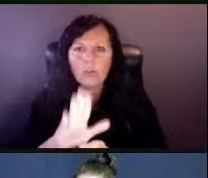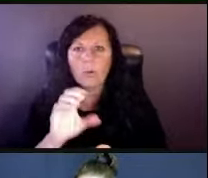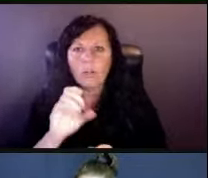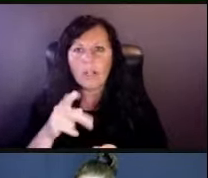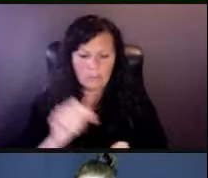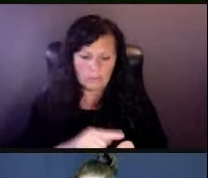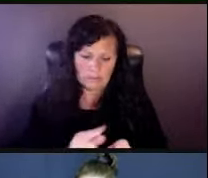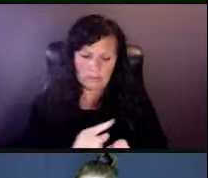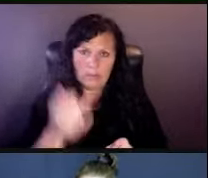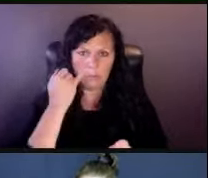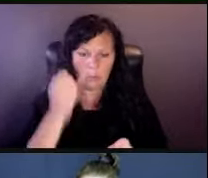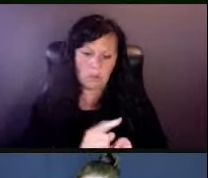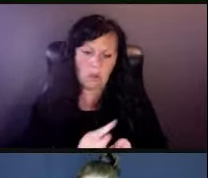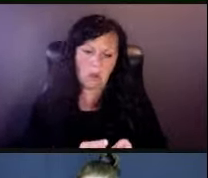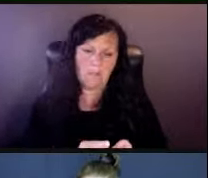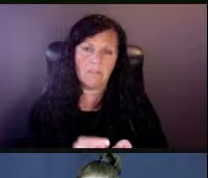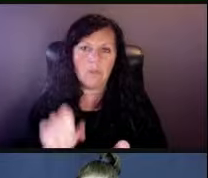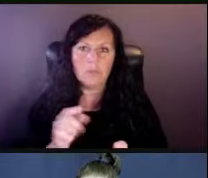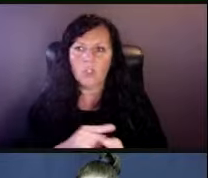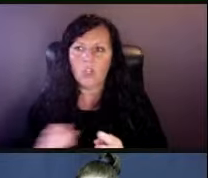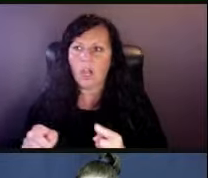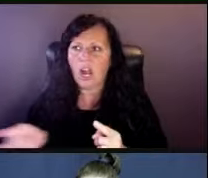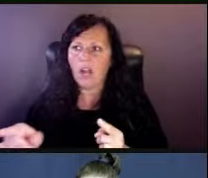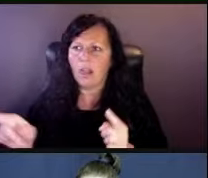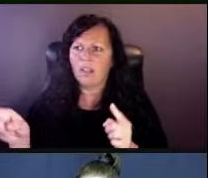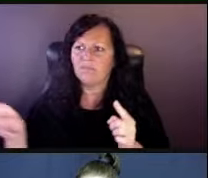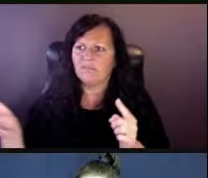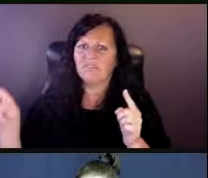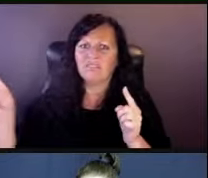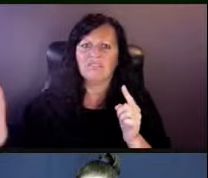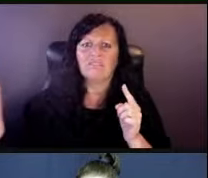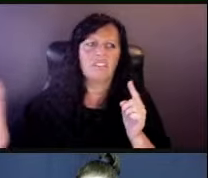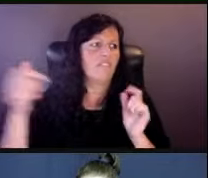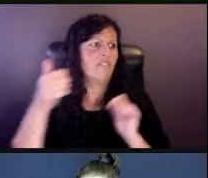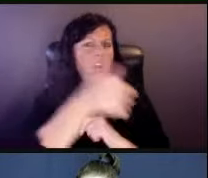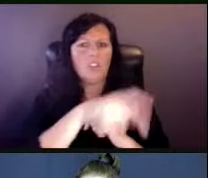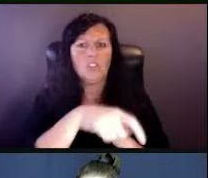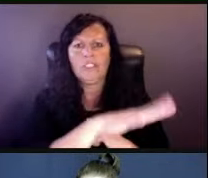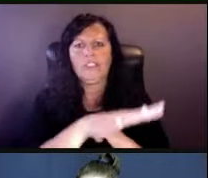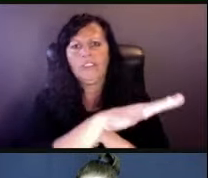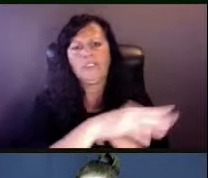go. So what these strategic adjustments do is it lands us right above